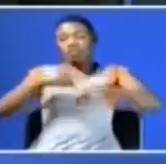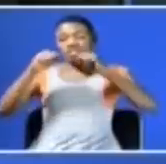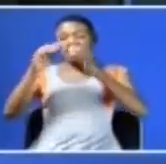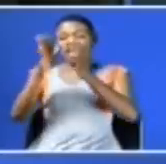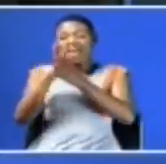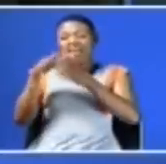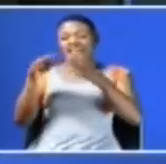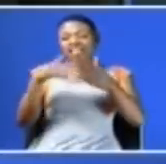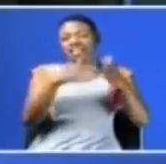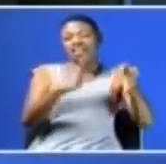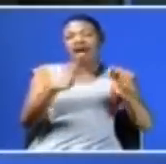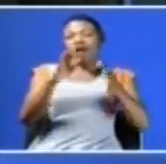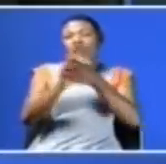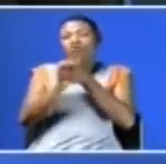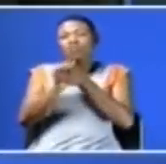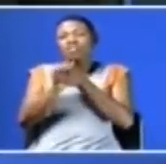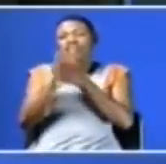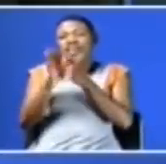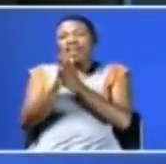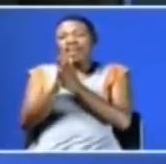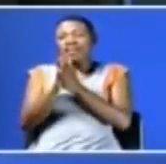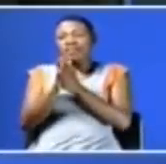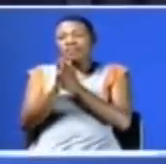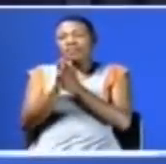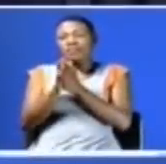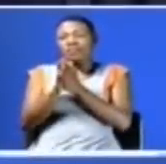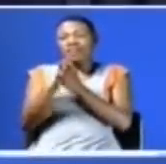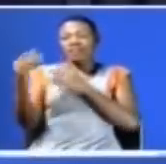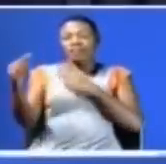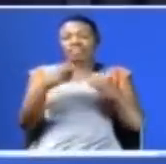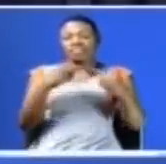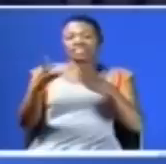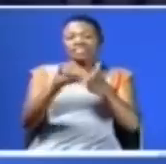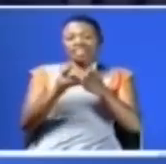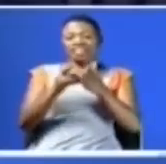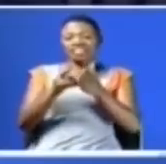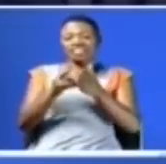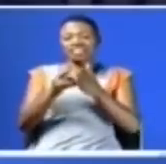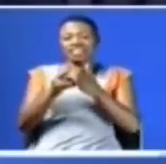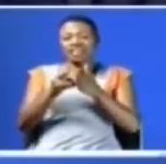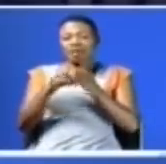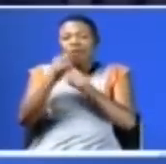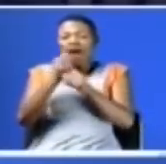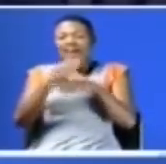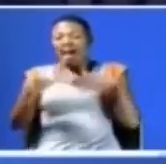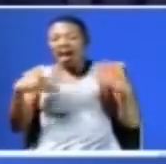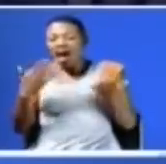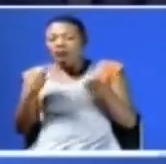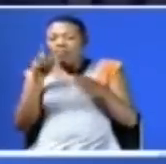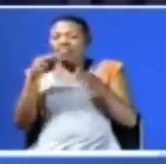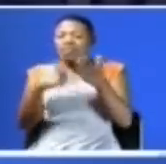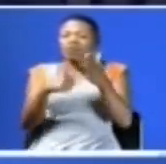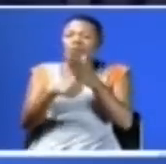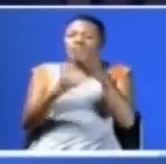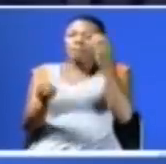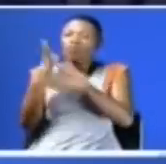whatever, of Jubilee. And we should have been on the other side. And we should have hammered out how we are going to navigate ourselves out of that crisis